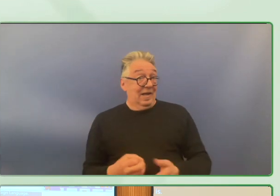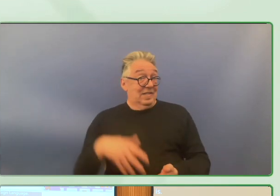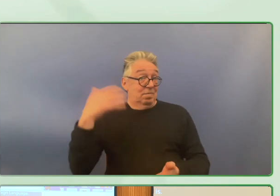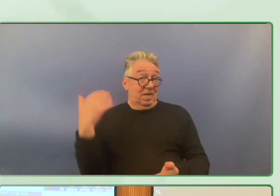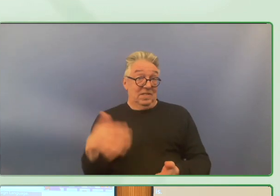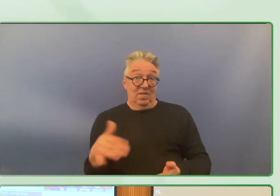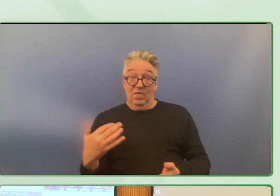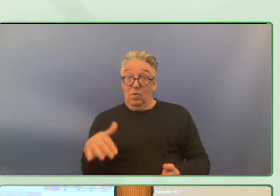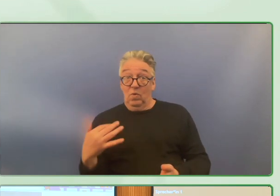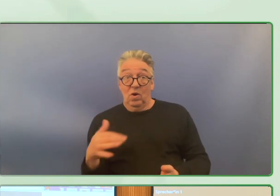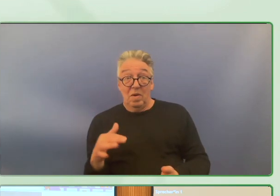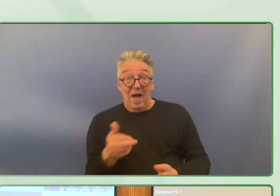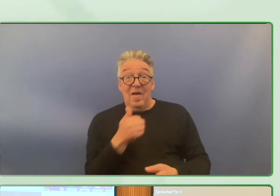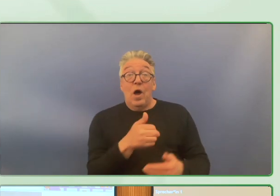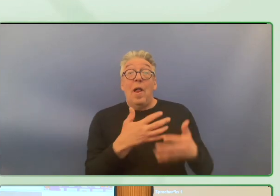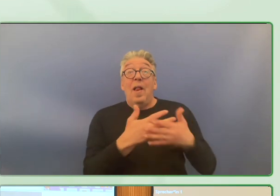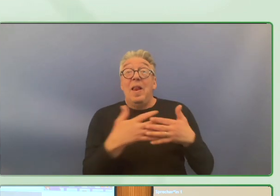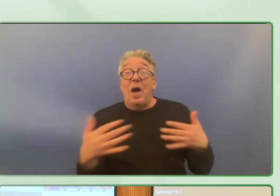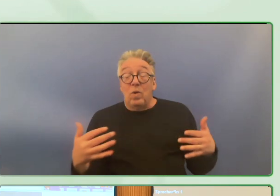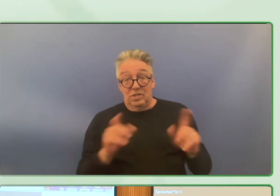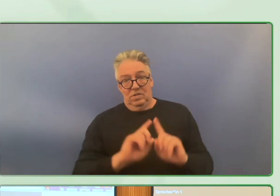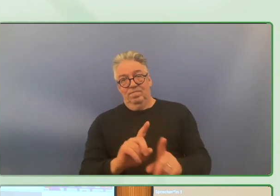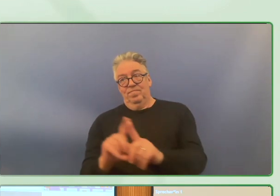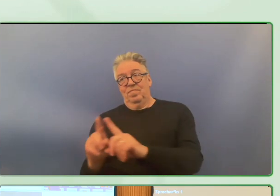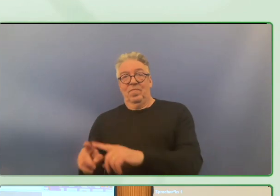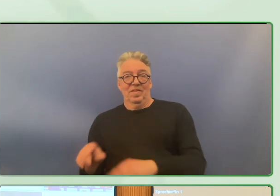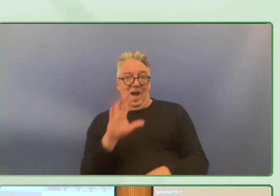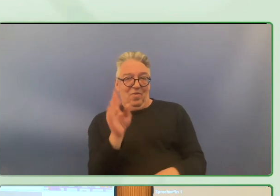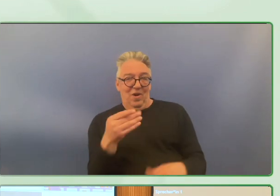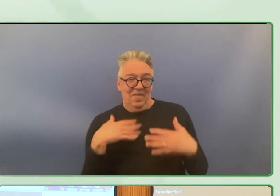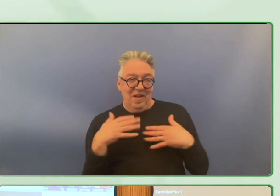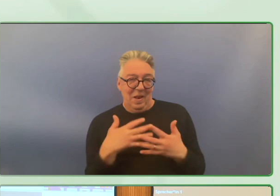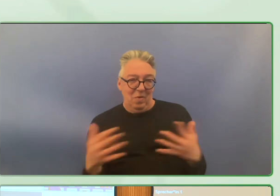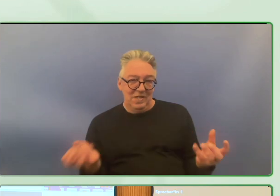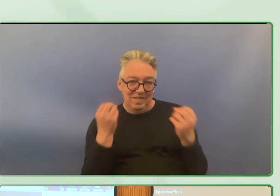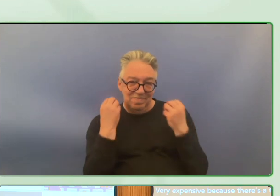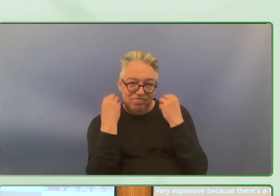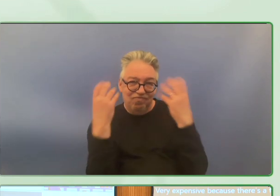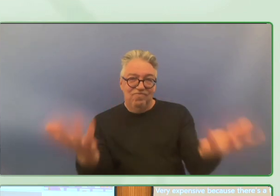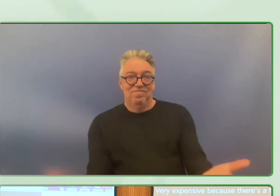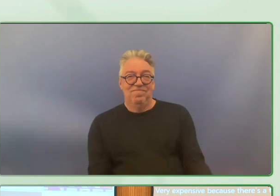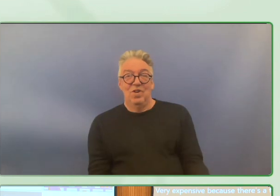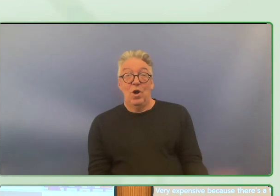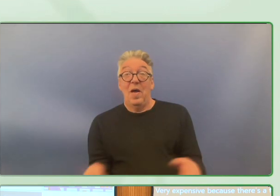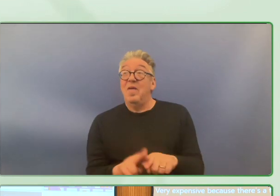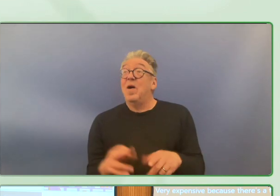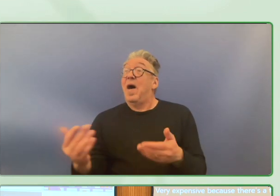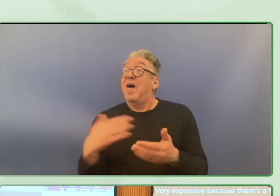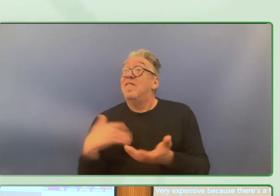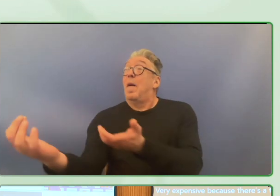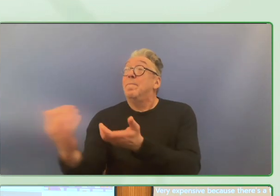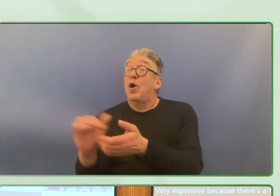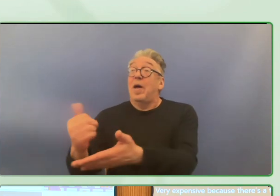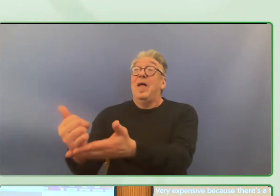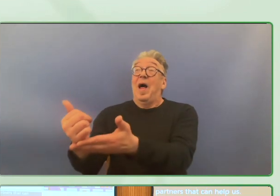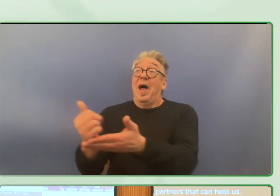every language. And Africa has so many languages. So having partners that can help us scale that would